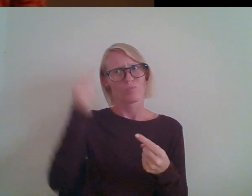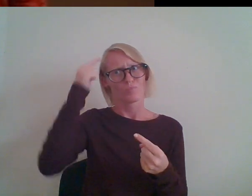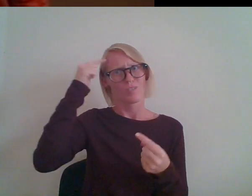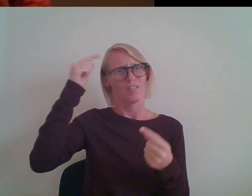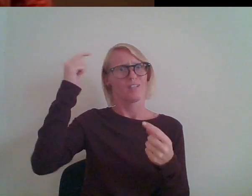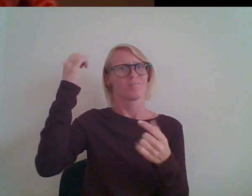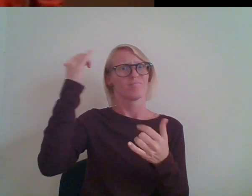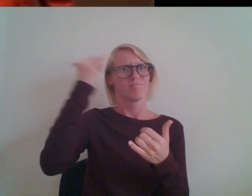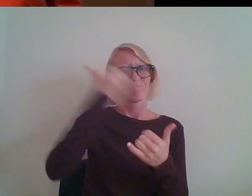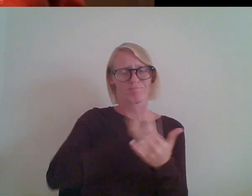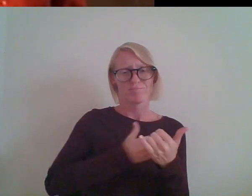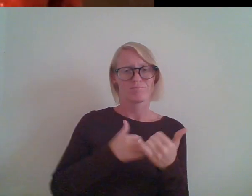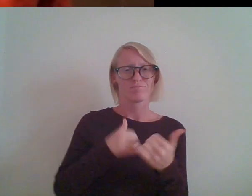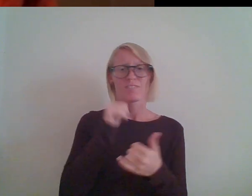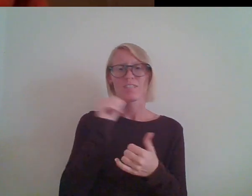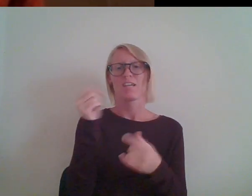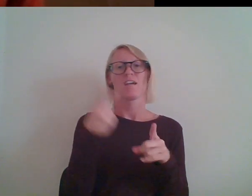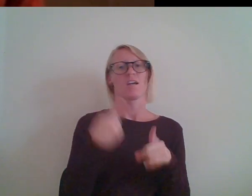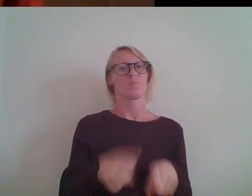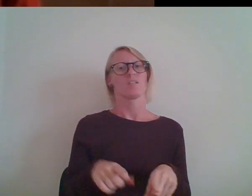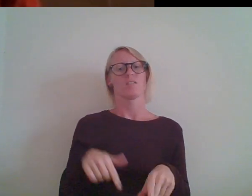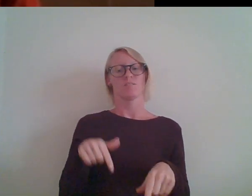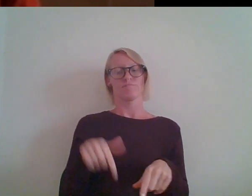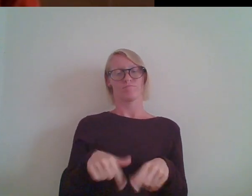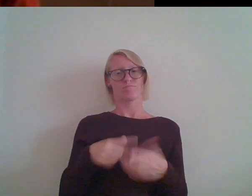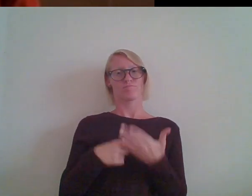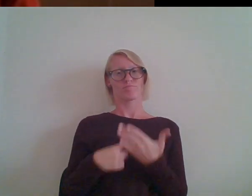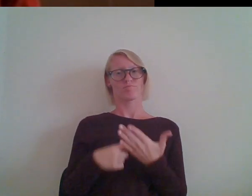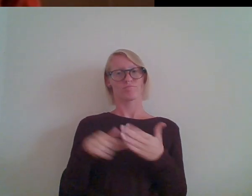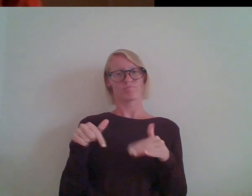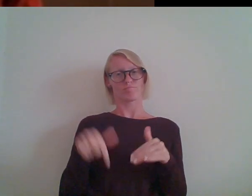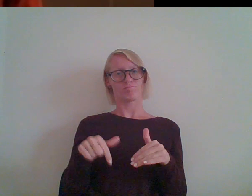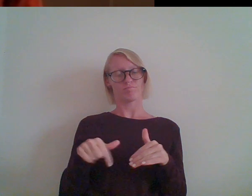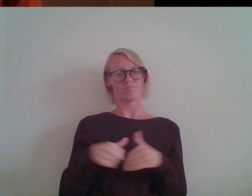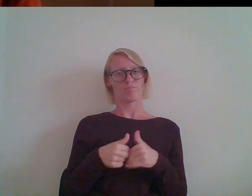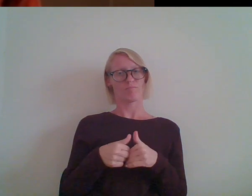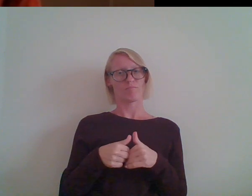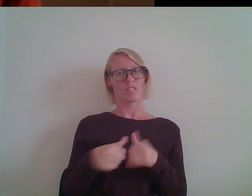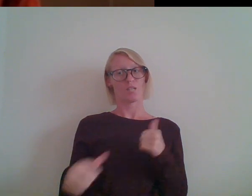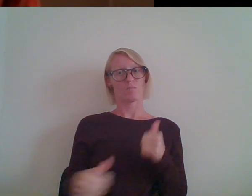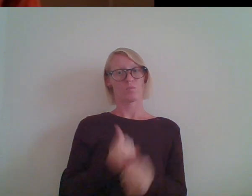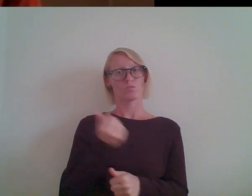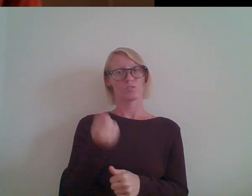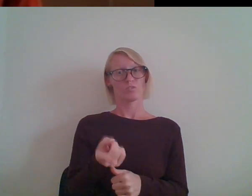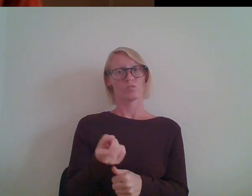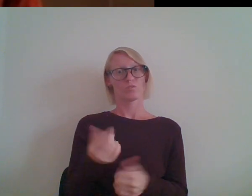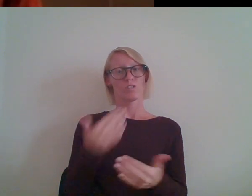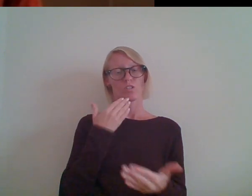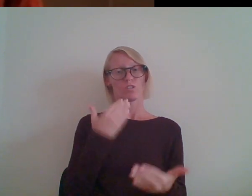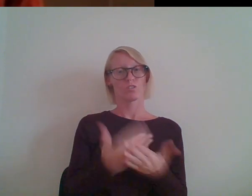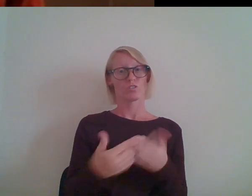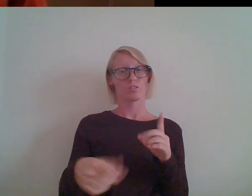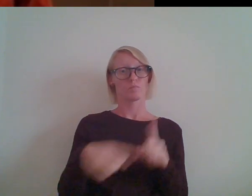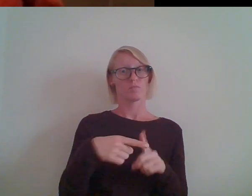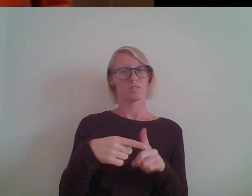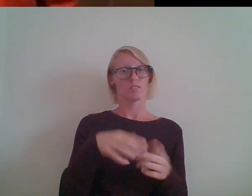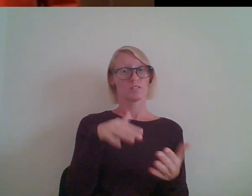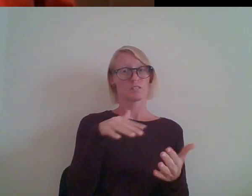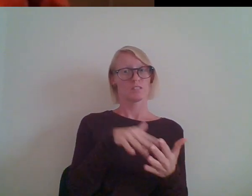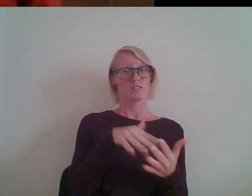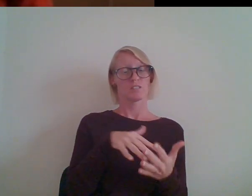happen. But while we're talking about this, most of you undo good studying by not sleeping